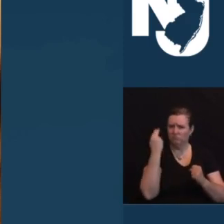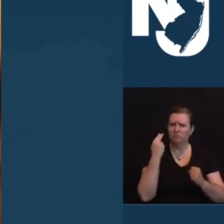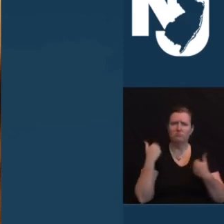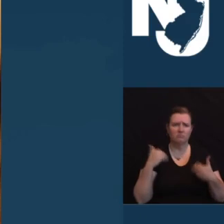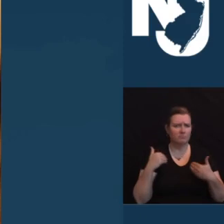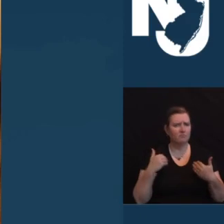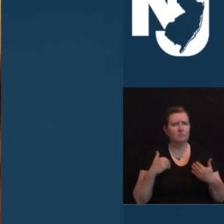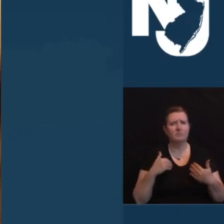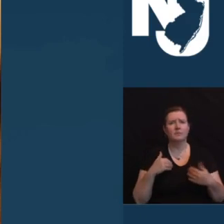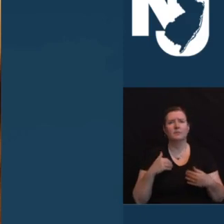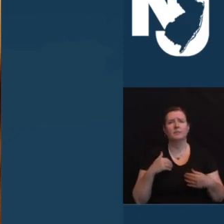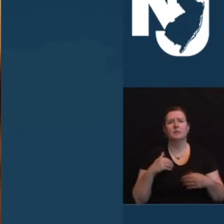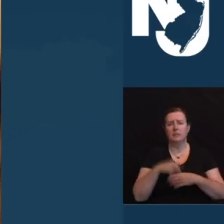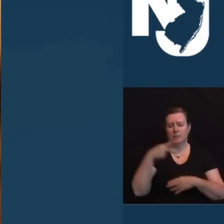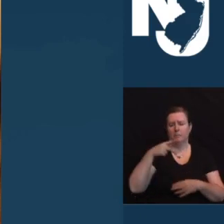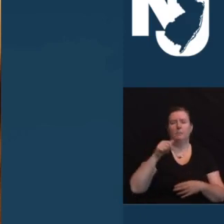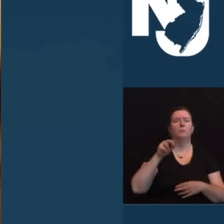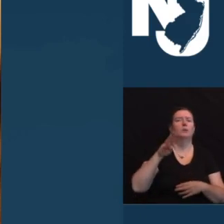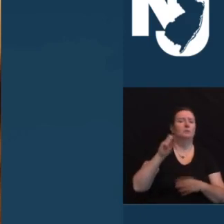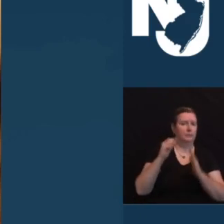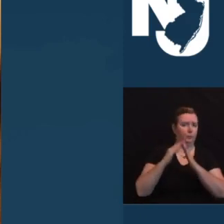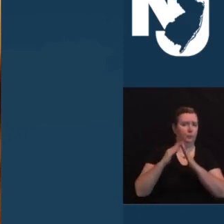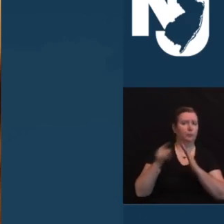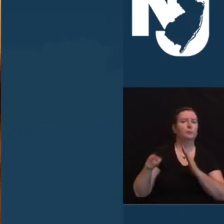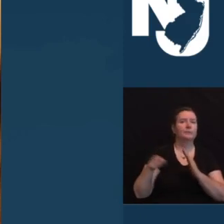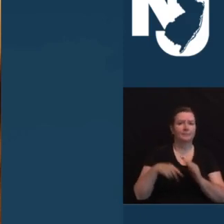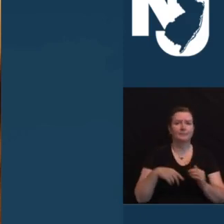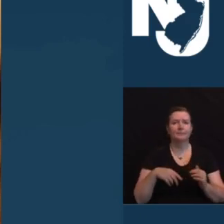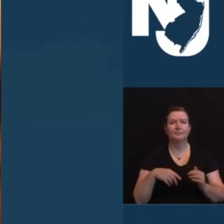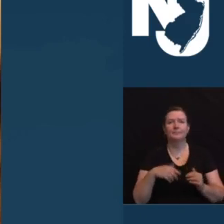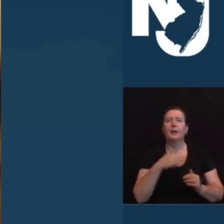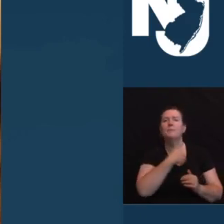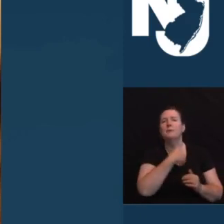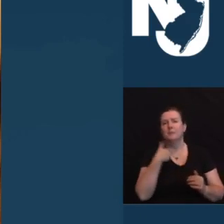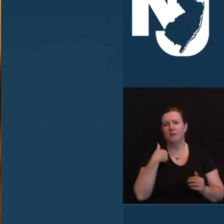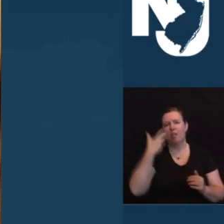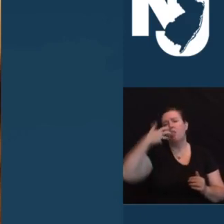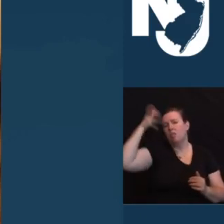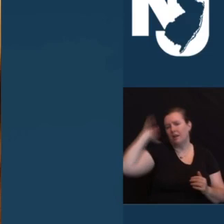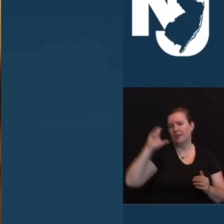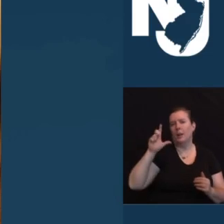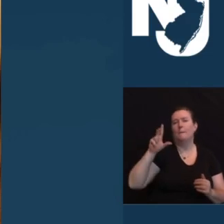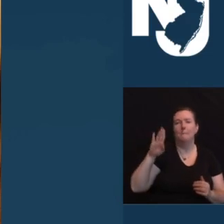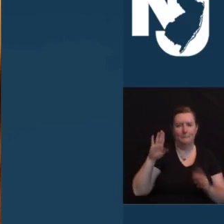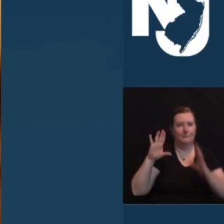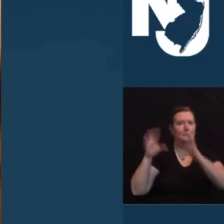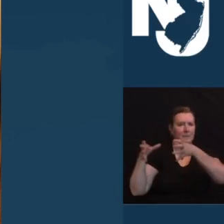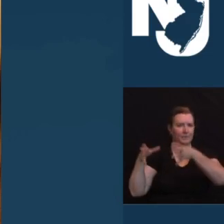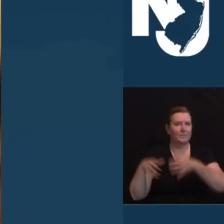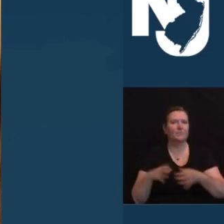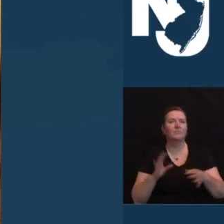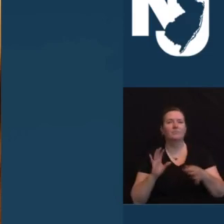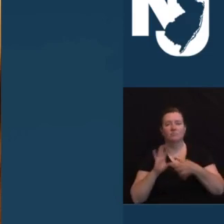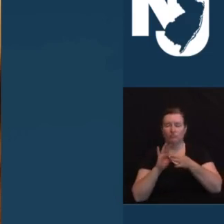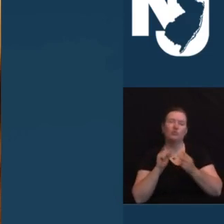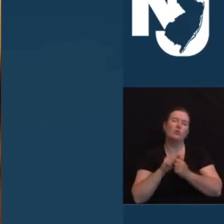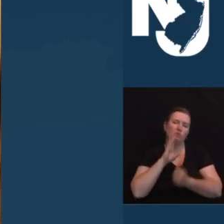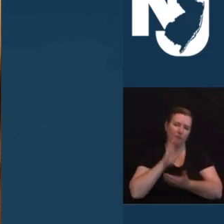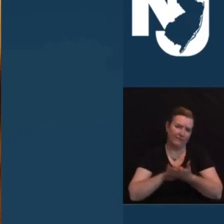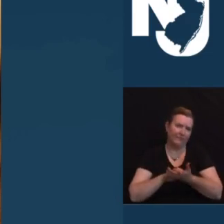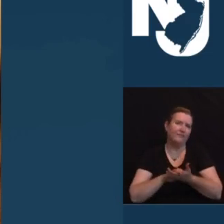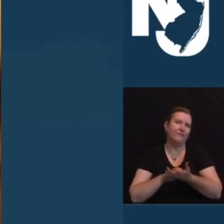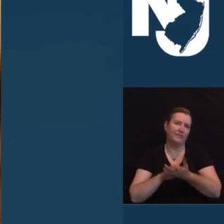Paramus. He was active in the Hasbrook Heights Lions Club. Thomas is now reunited with his beloved wife, Eleanor, who